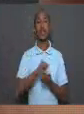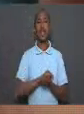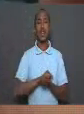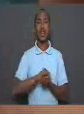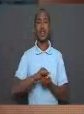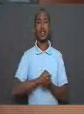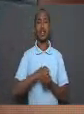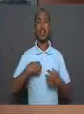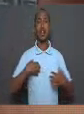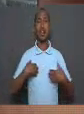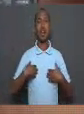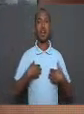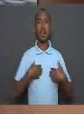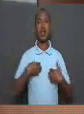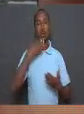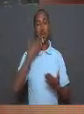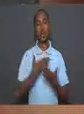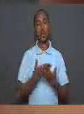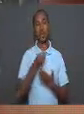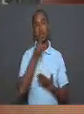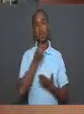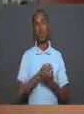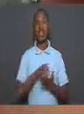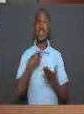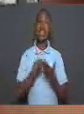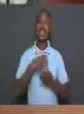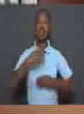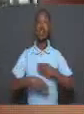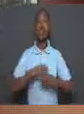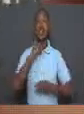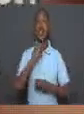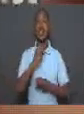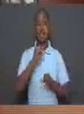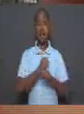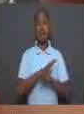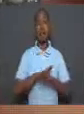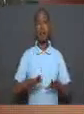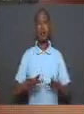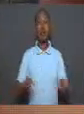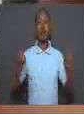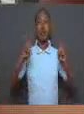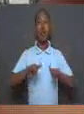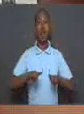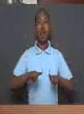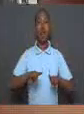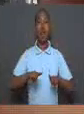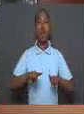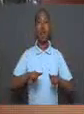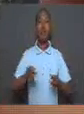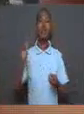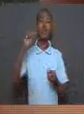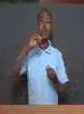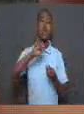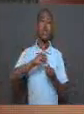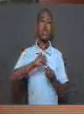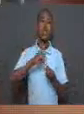animal carcasses as well. This process is implemented when roadkill is deposited